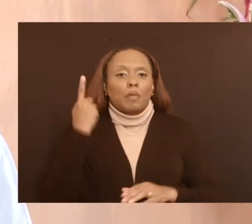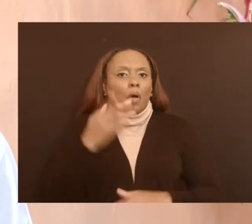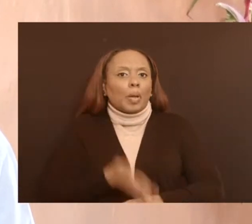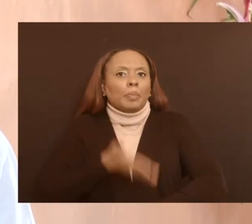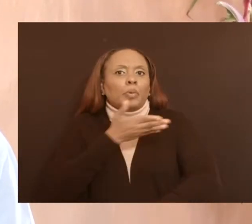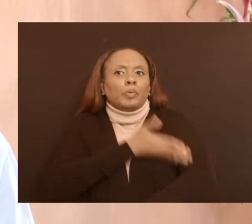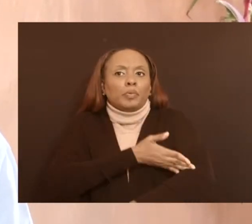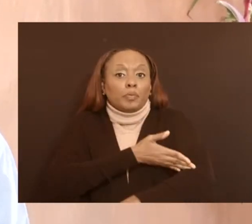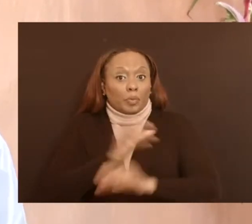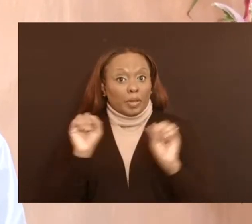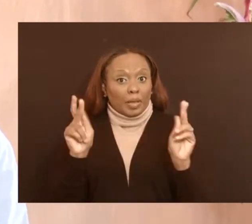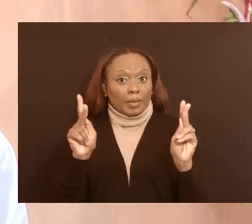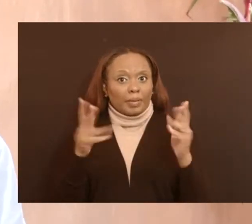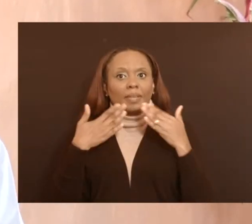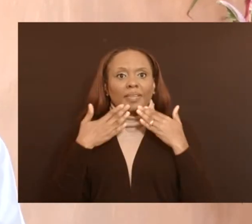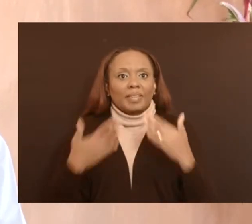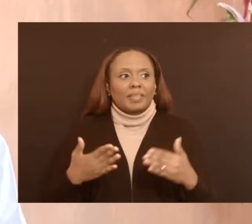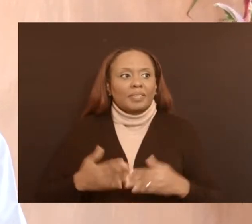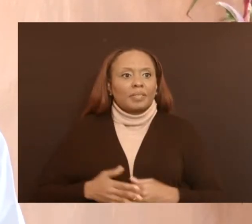much.